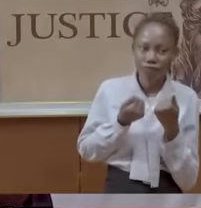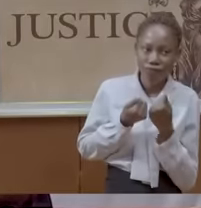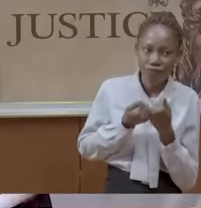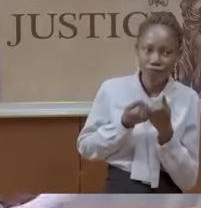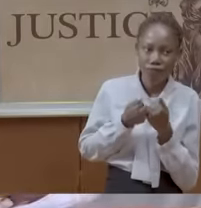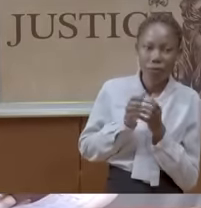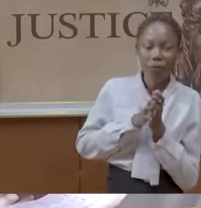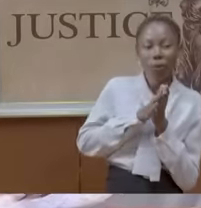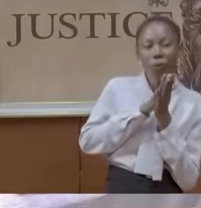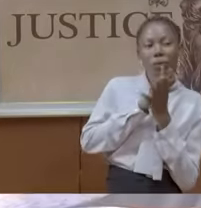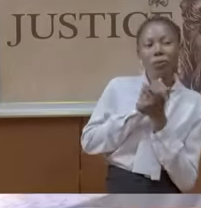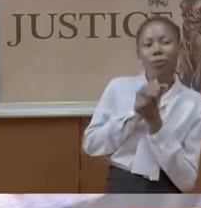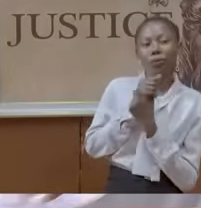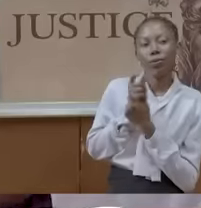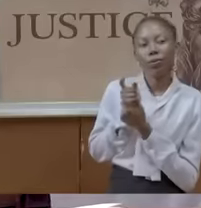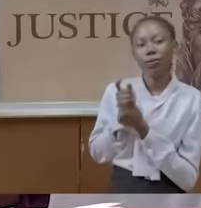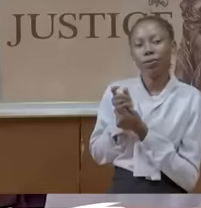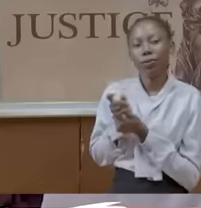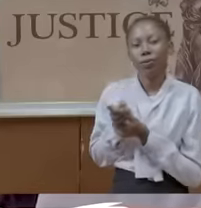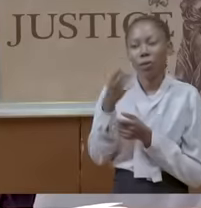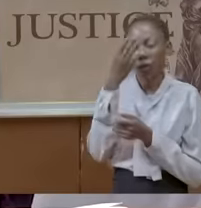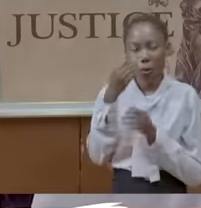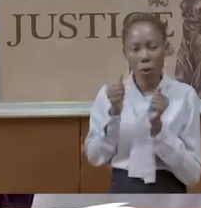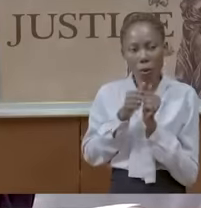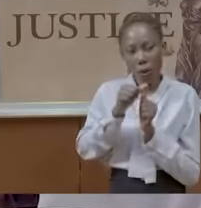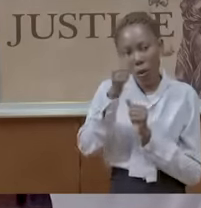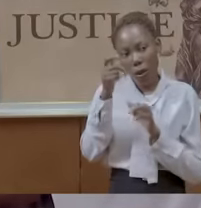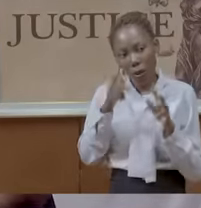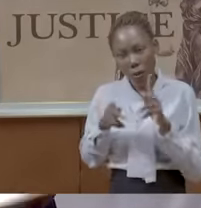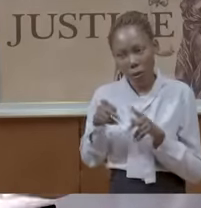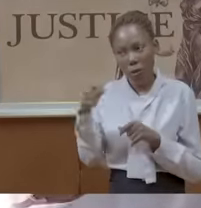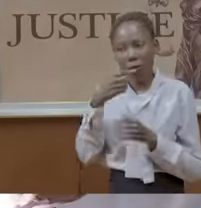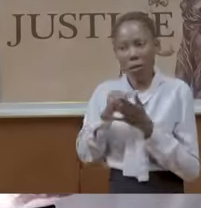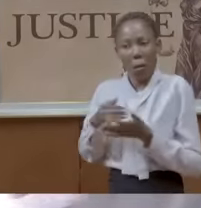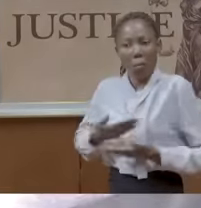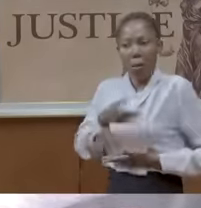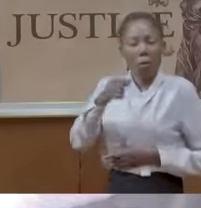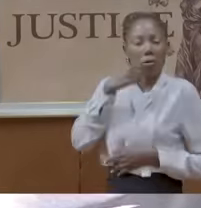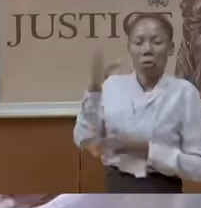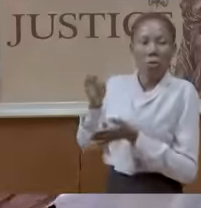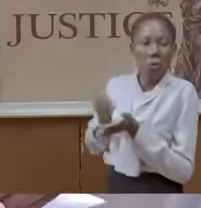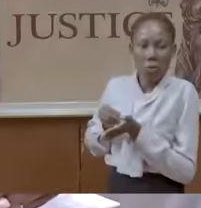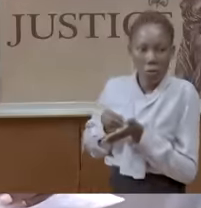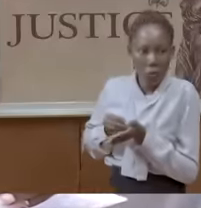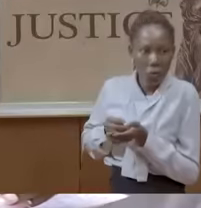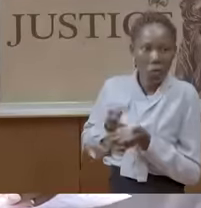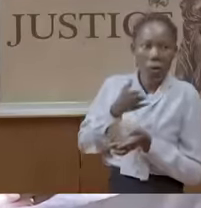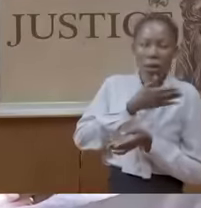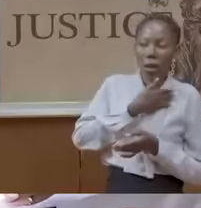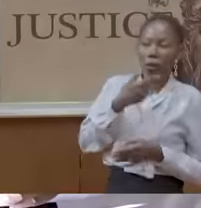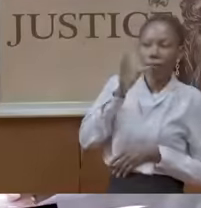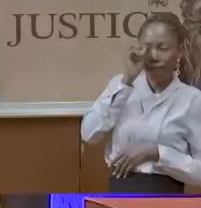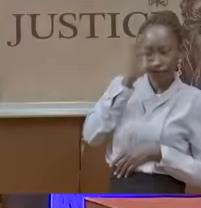that's violence and assault. She spoke about bigamy, you said that baby is not yours and you are not dating. You spoke about